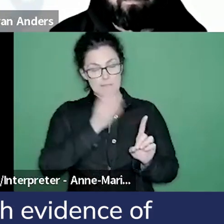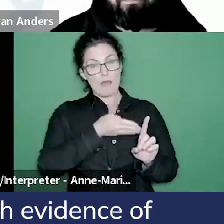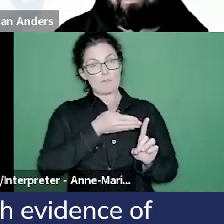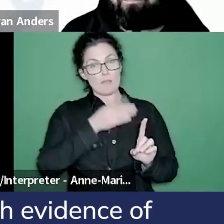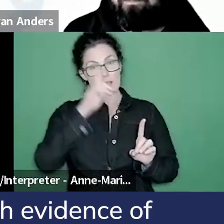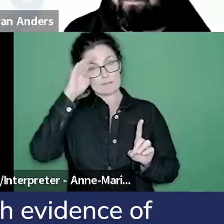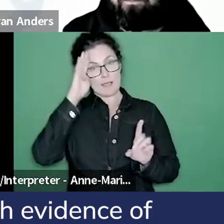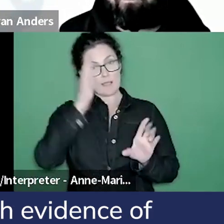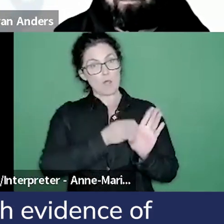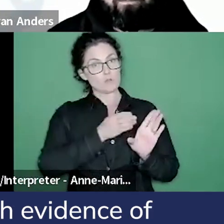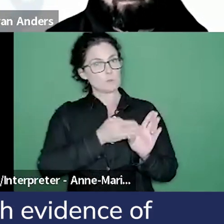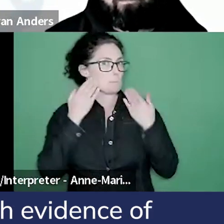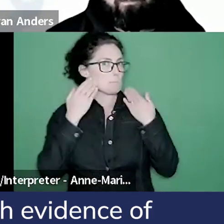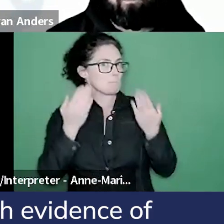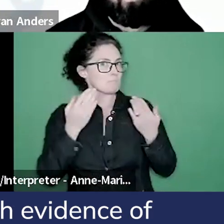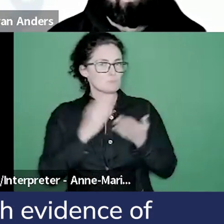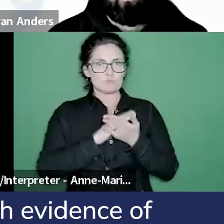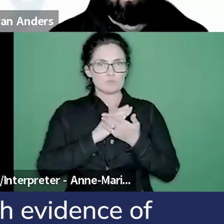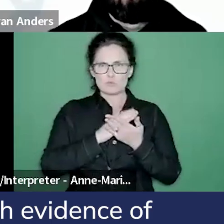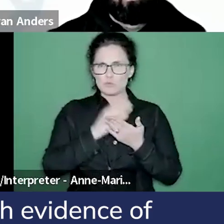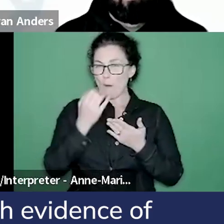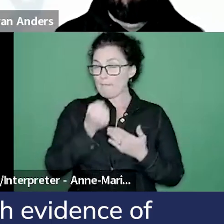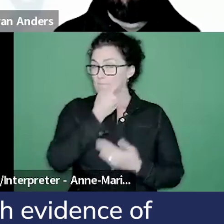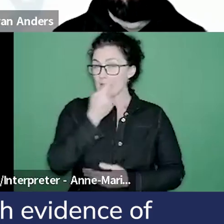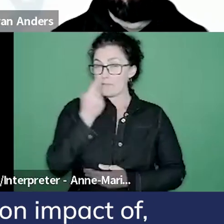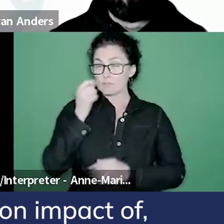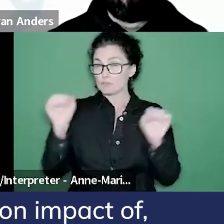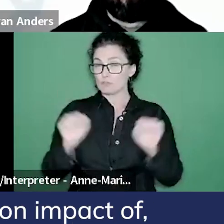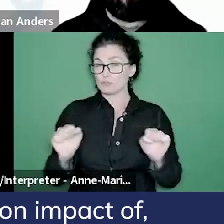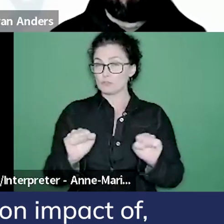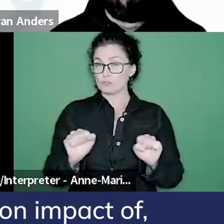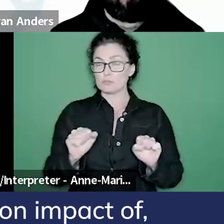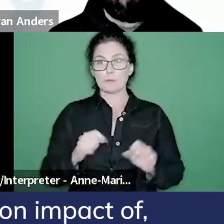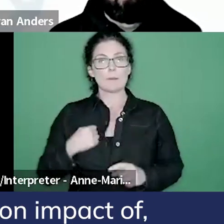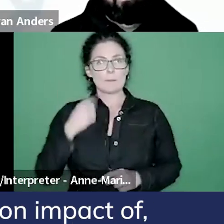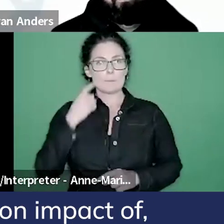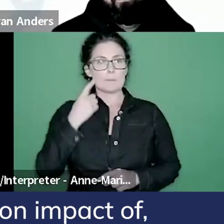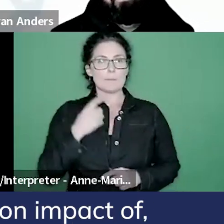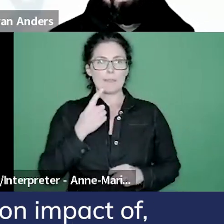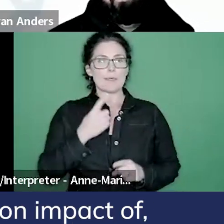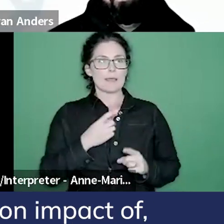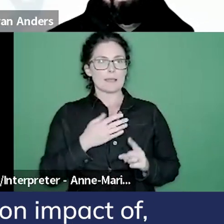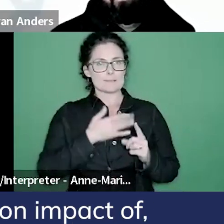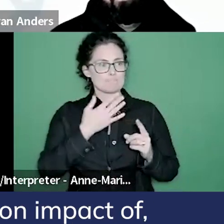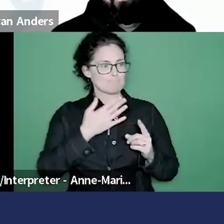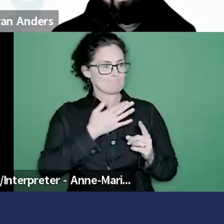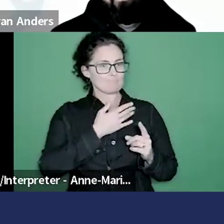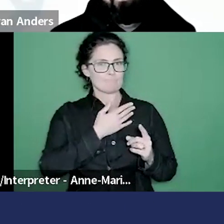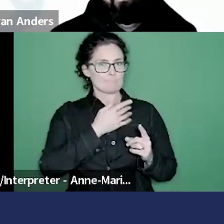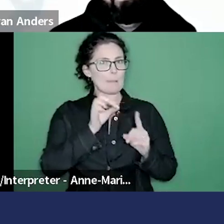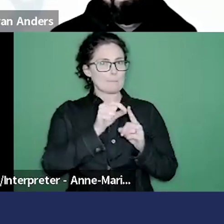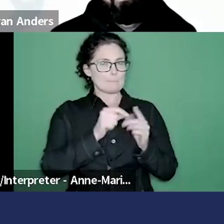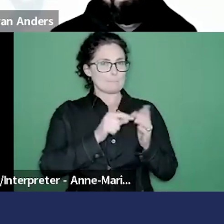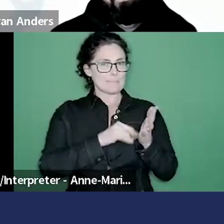don't know. I'm not sure that there is much evidence of that yet, potentially, but I do think it's maybe the sort of knock-on impact of,